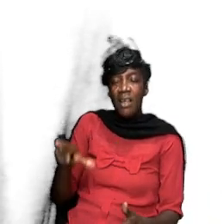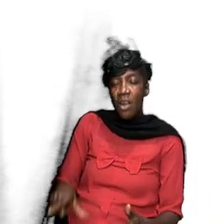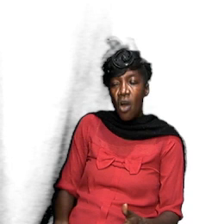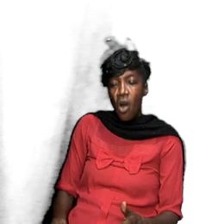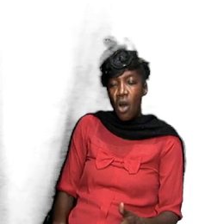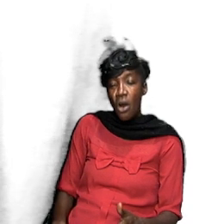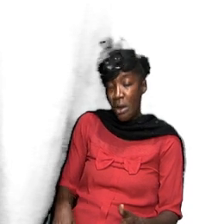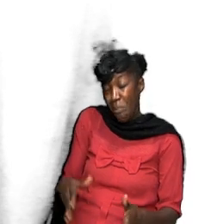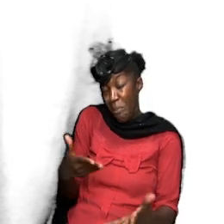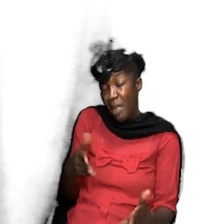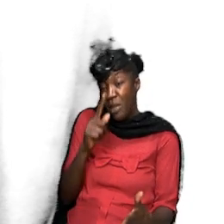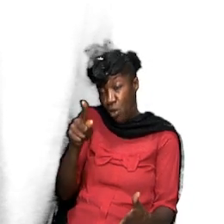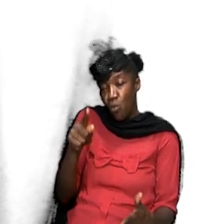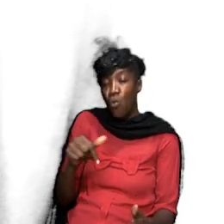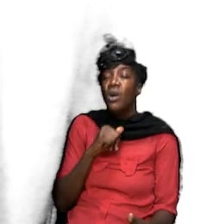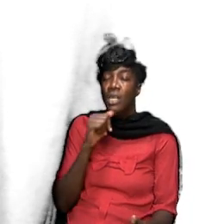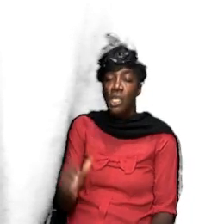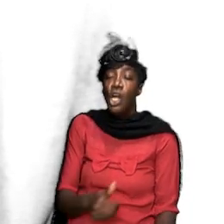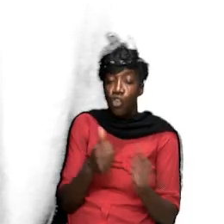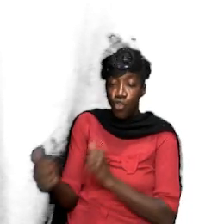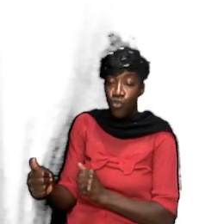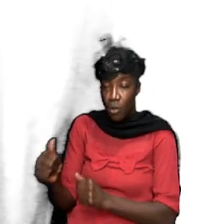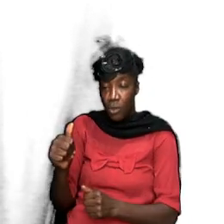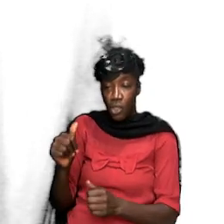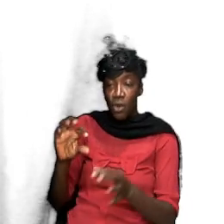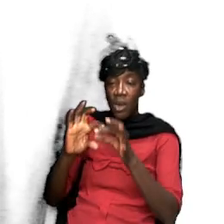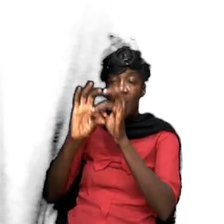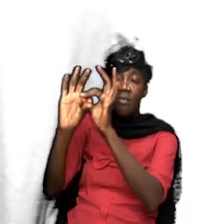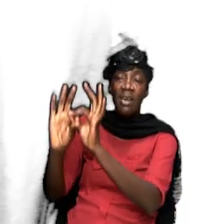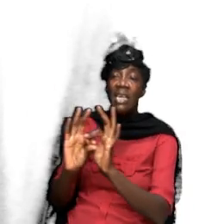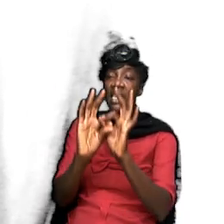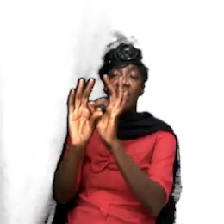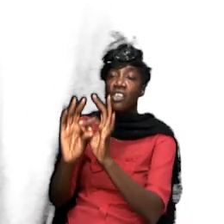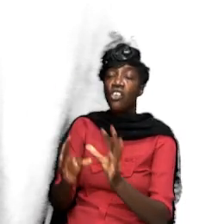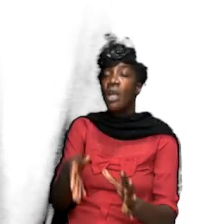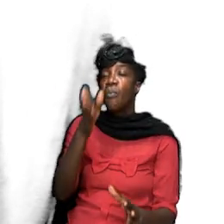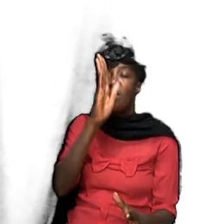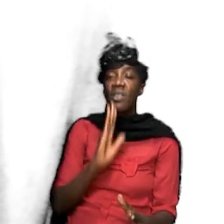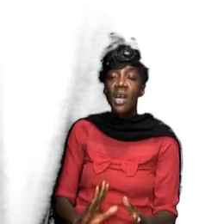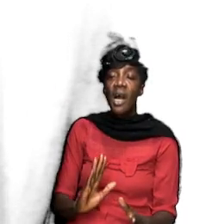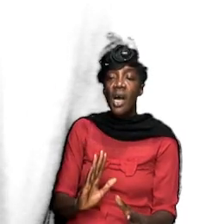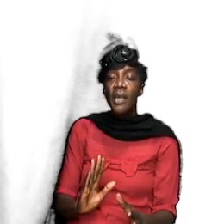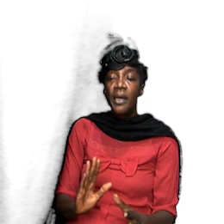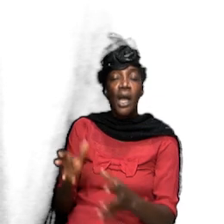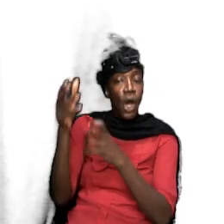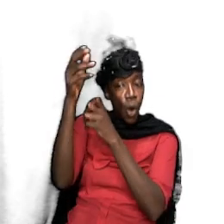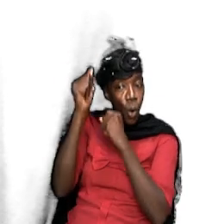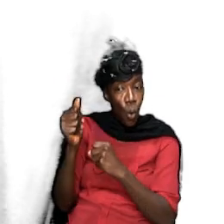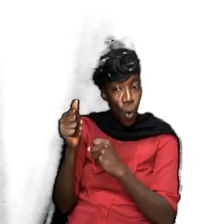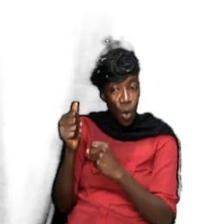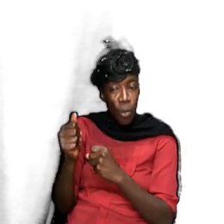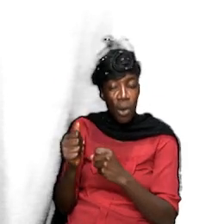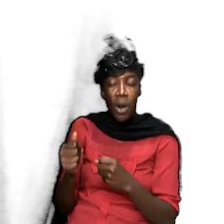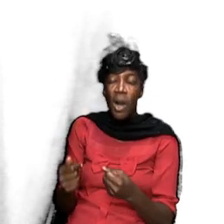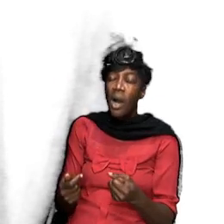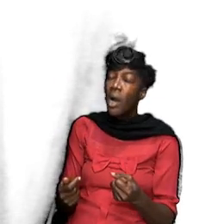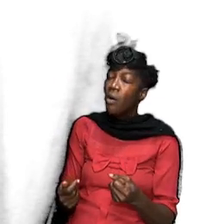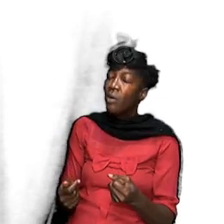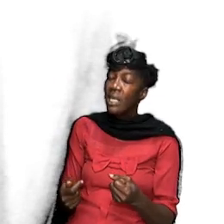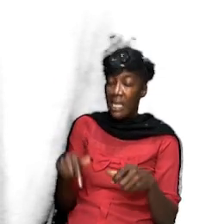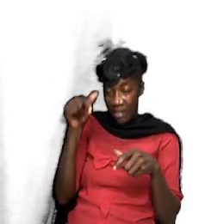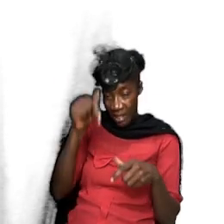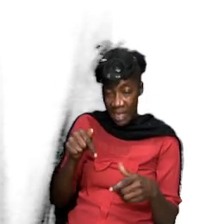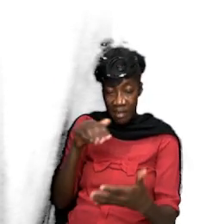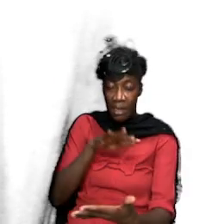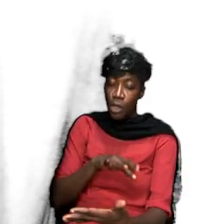not be so strong, you know, in your relationship, in your walk with God. I hope that as we get through this study, that you